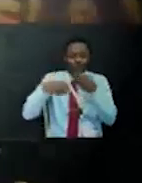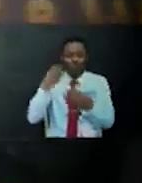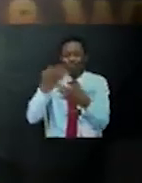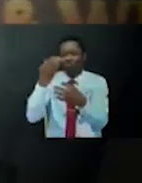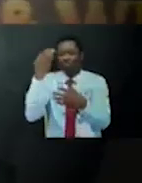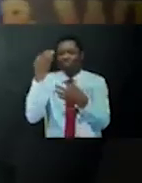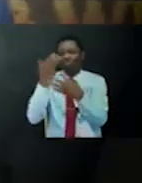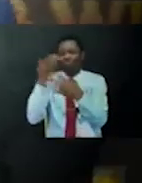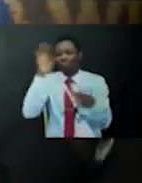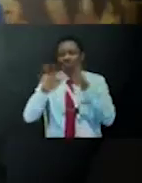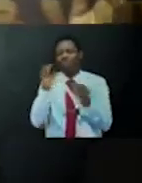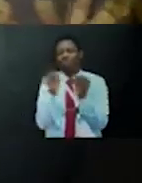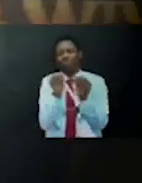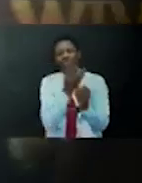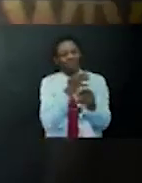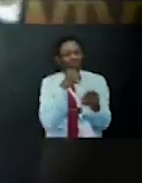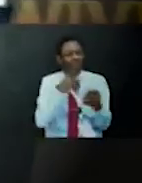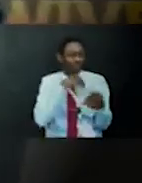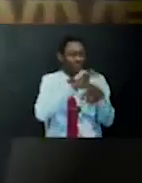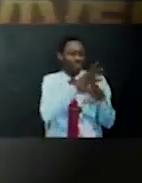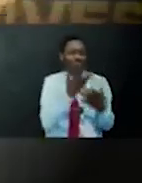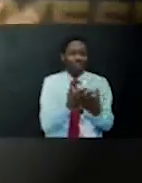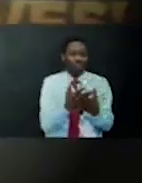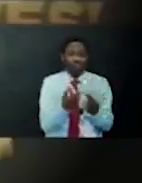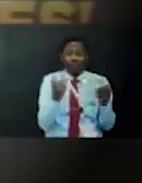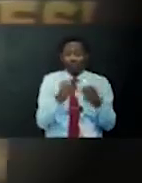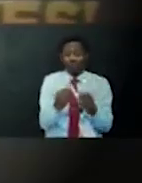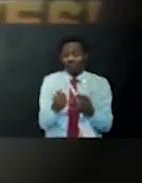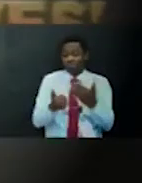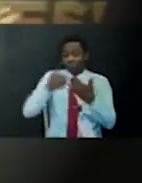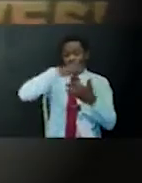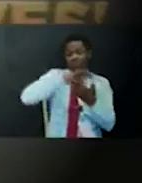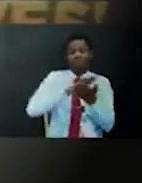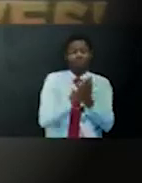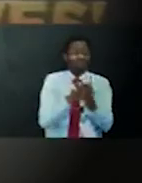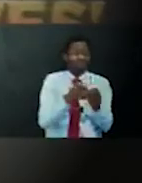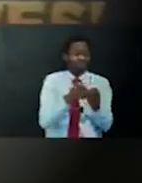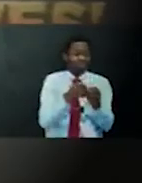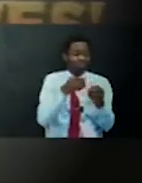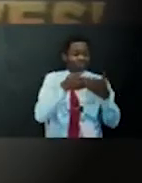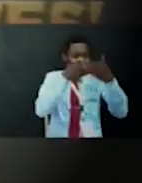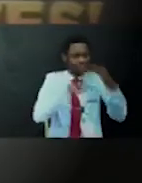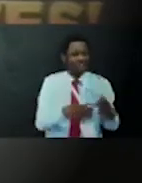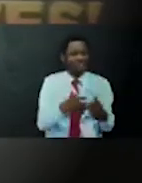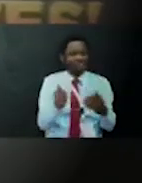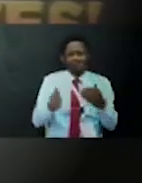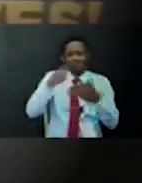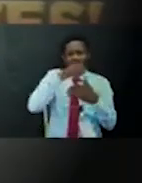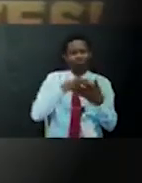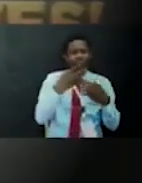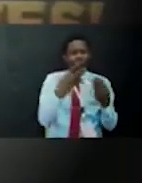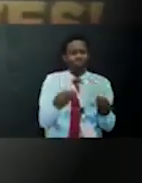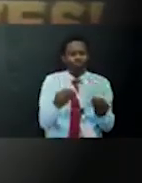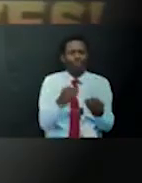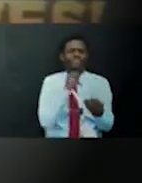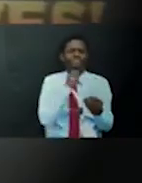I was telling people that when you are elevated to be a leader, you are elevated to solve difficult problems. You